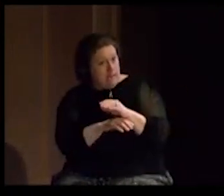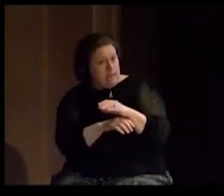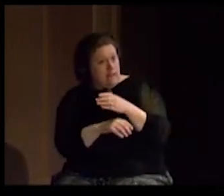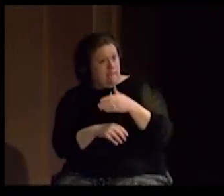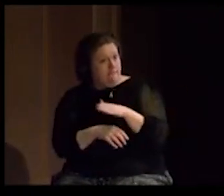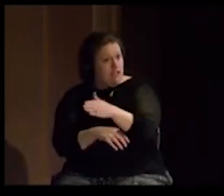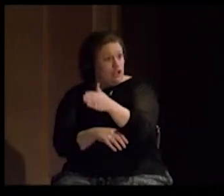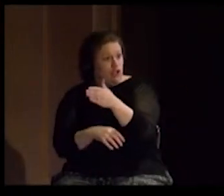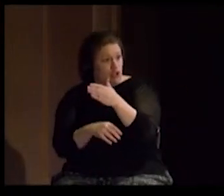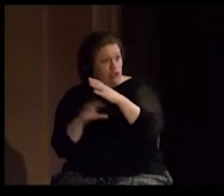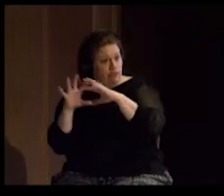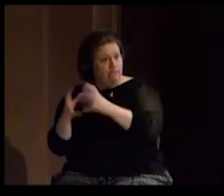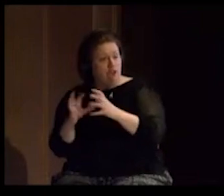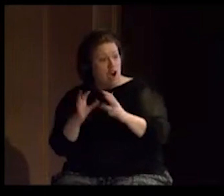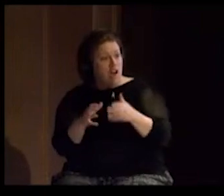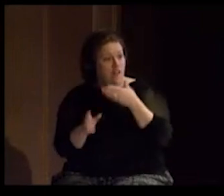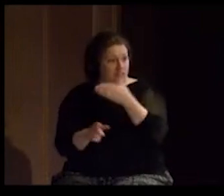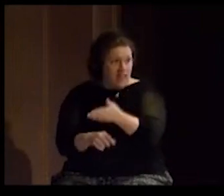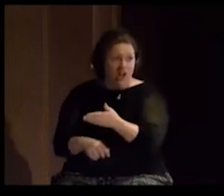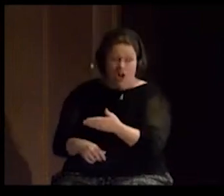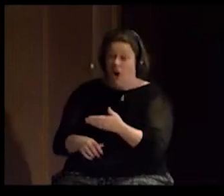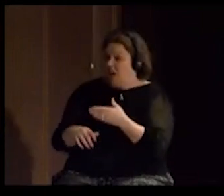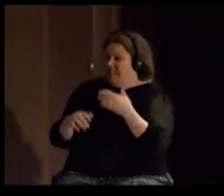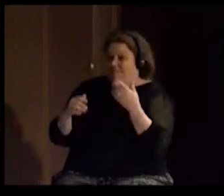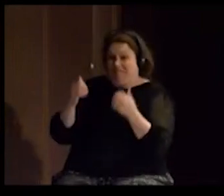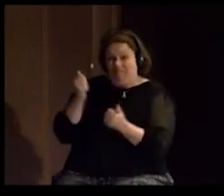Yes, as in it's almost absent.